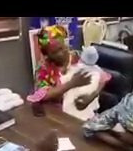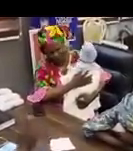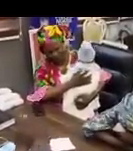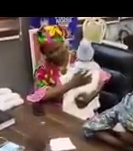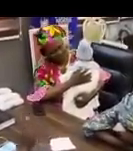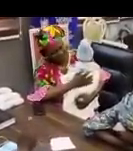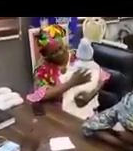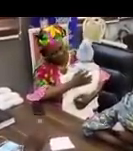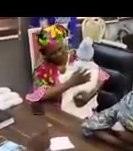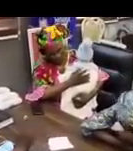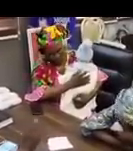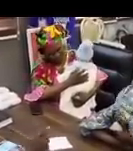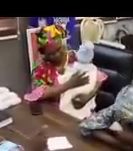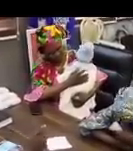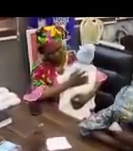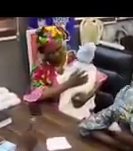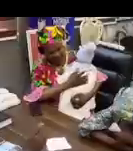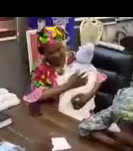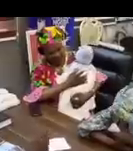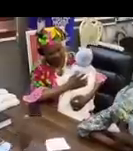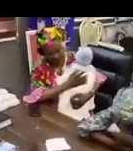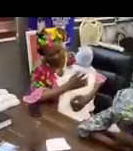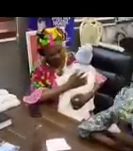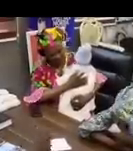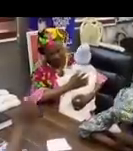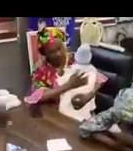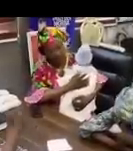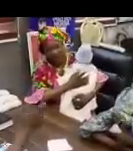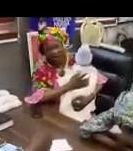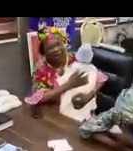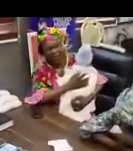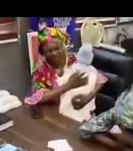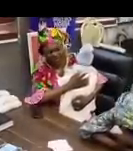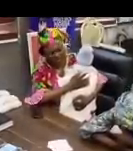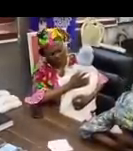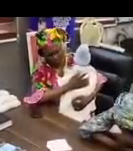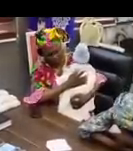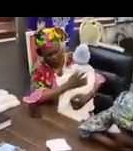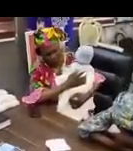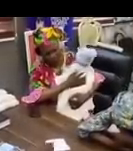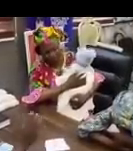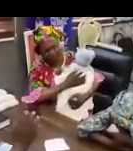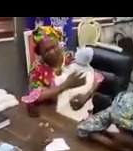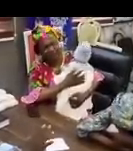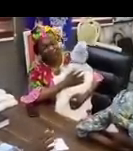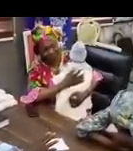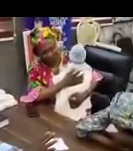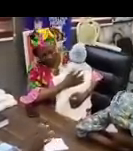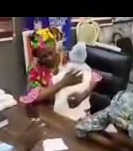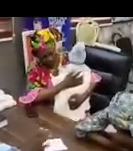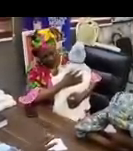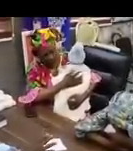to ba wa condition be tan woju oluwa fo mo ti won gbo ere yi olorun mi da won lohun ami jesu testimony ya ma po si ami